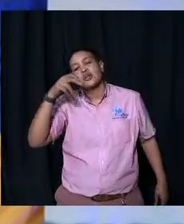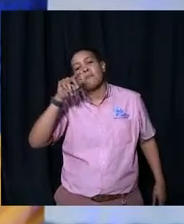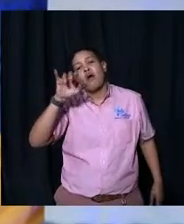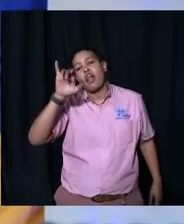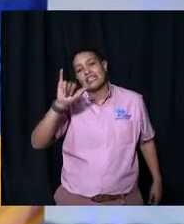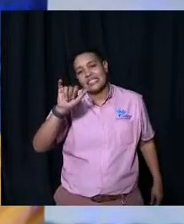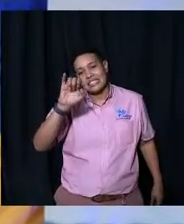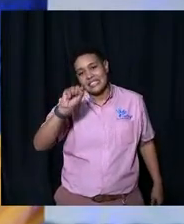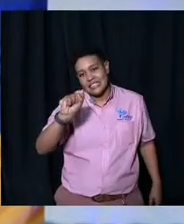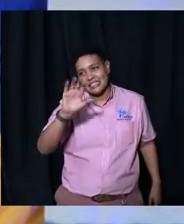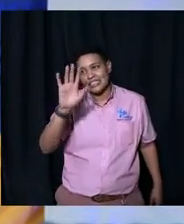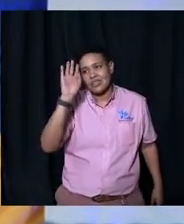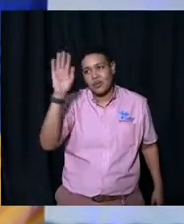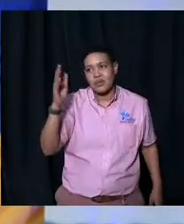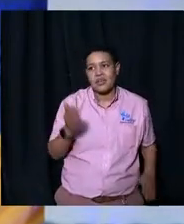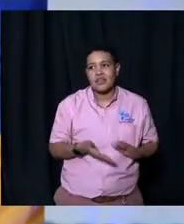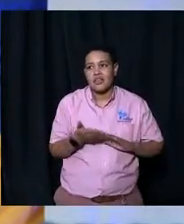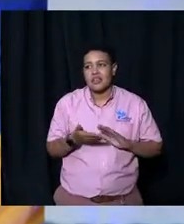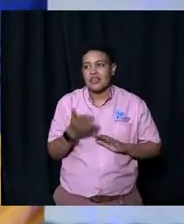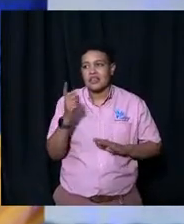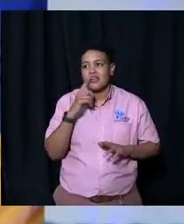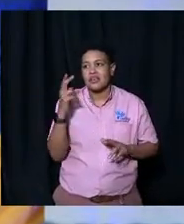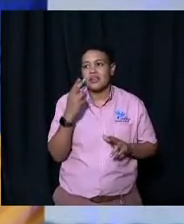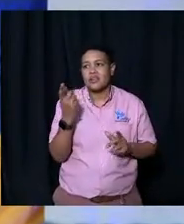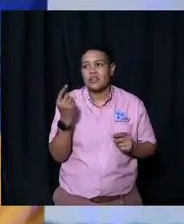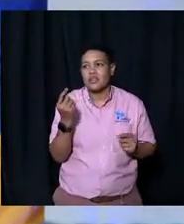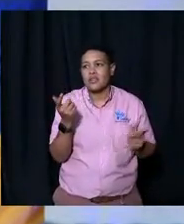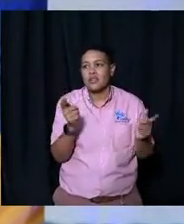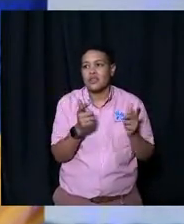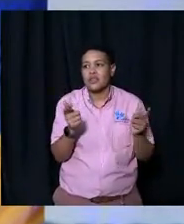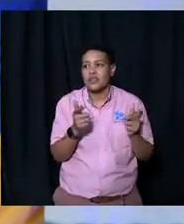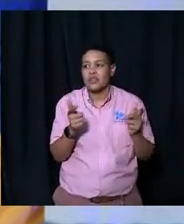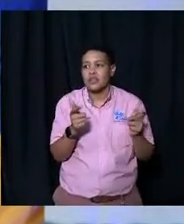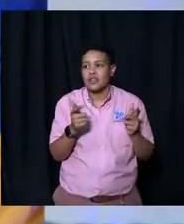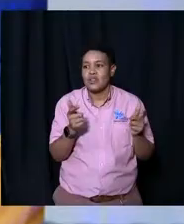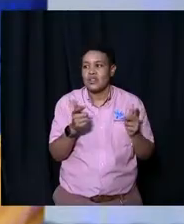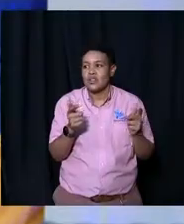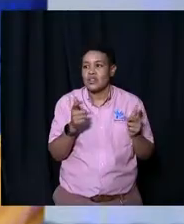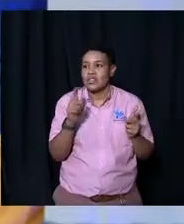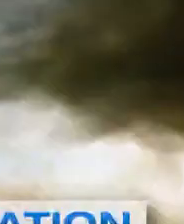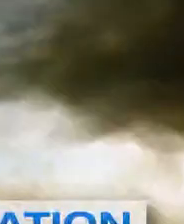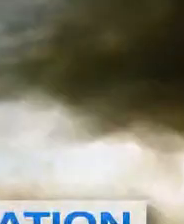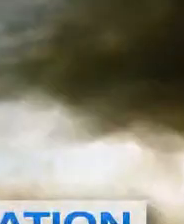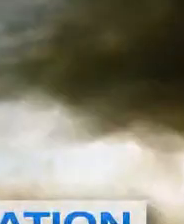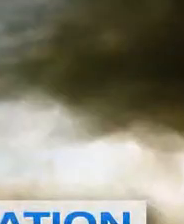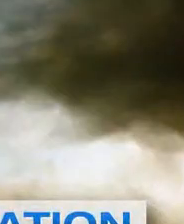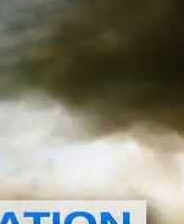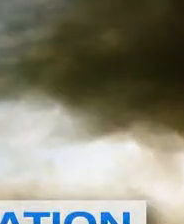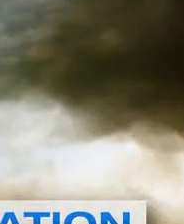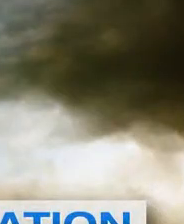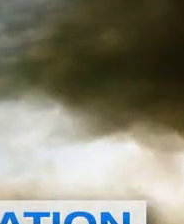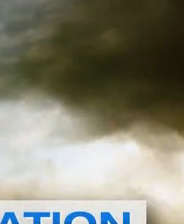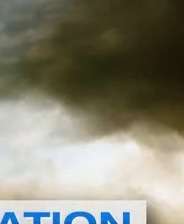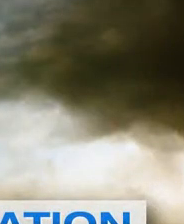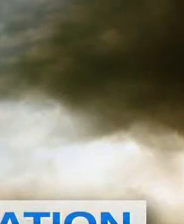megjc.gov.jm/policies. We'll be right carrying on after we do the little sanitization here.